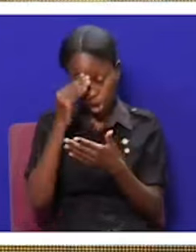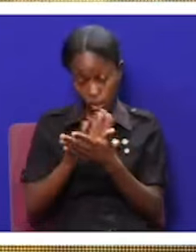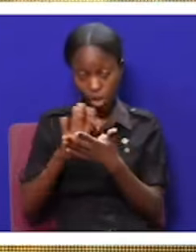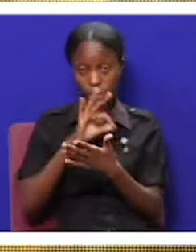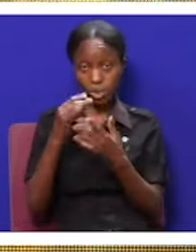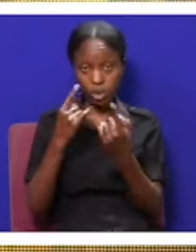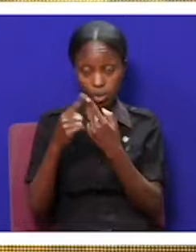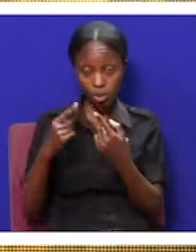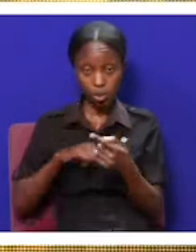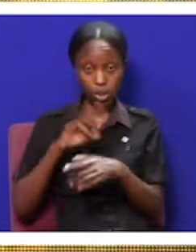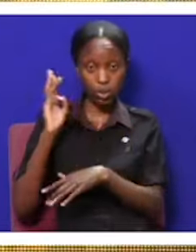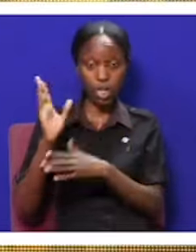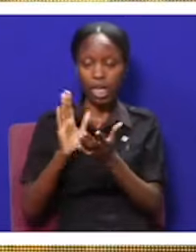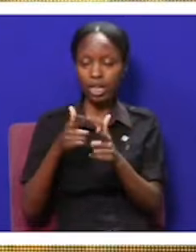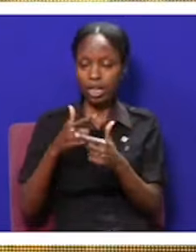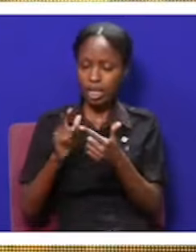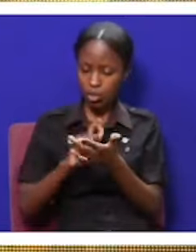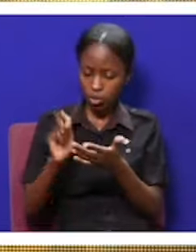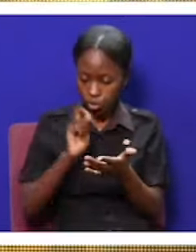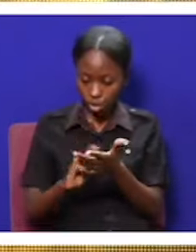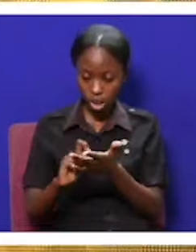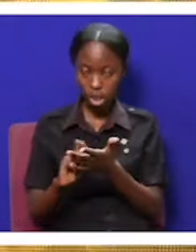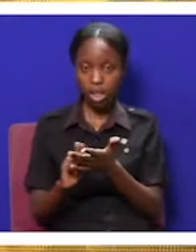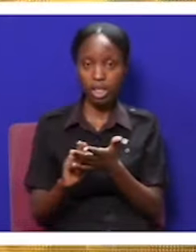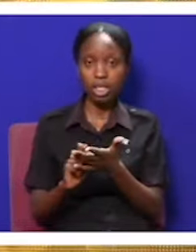us, you'll be able to note those